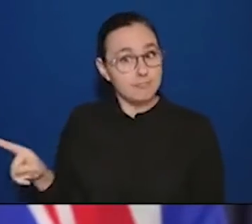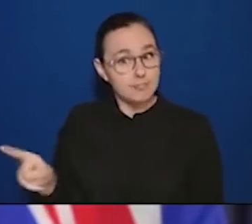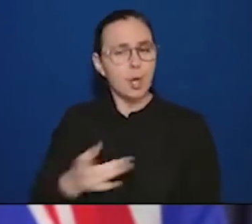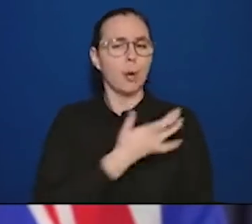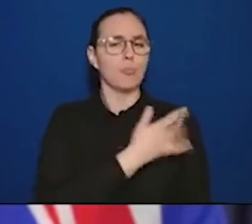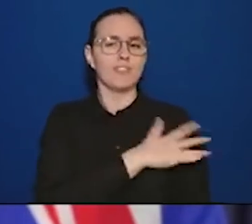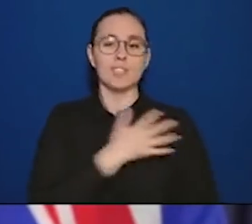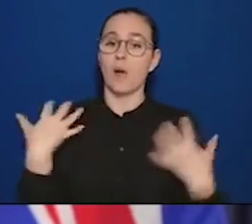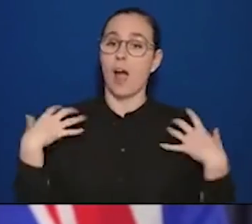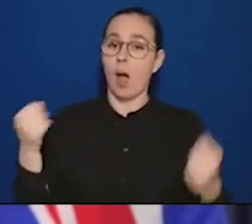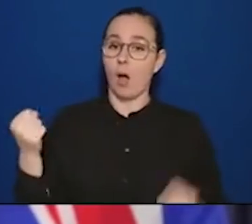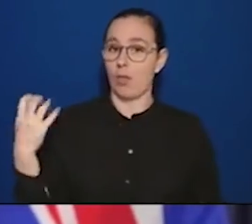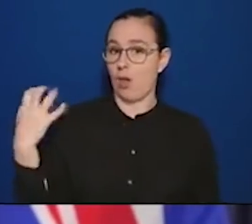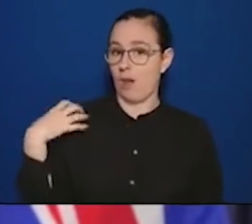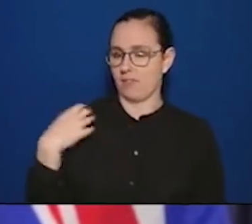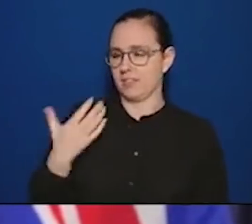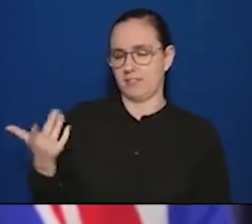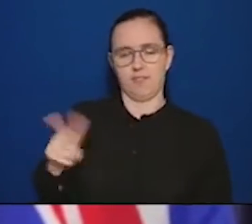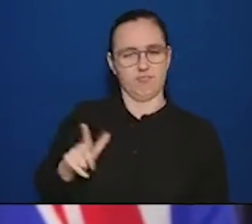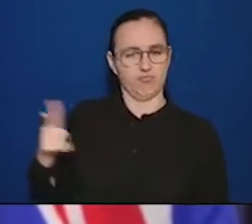words.